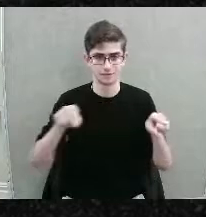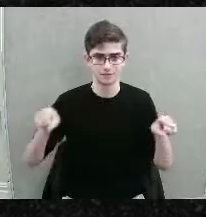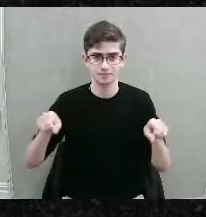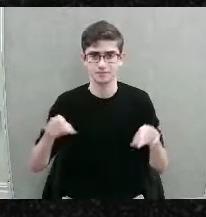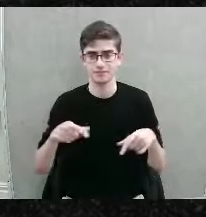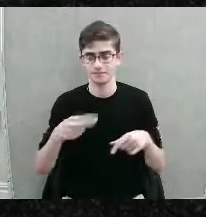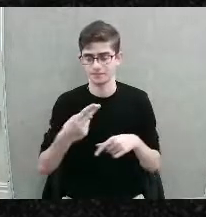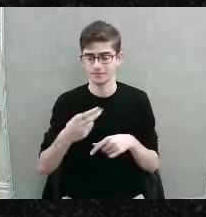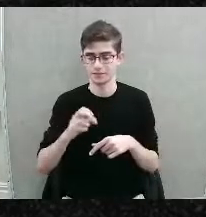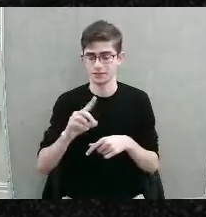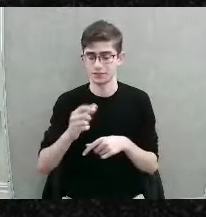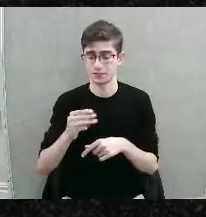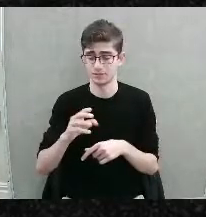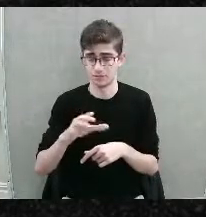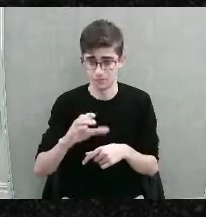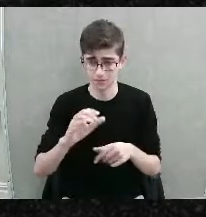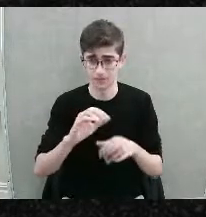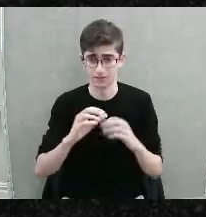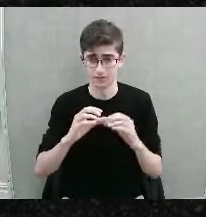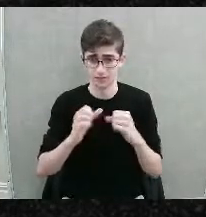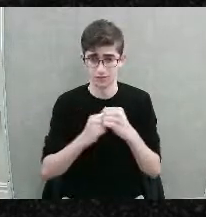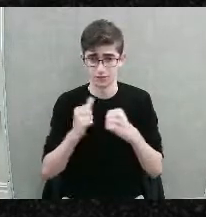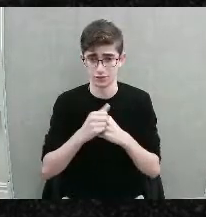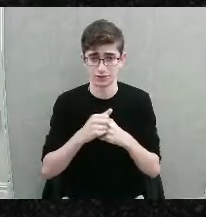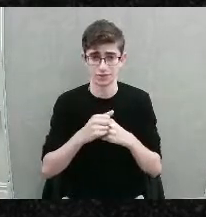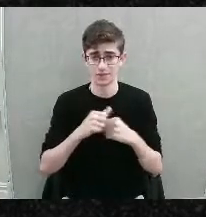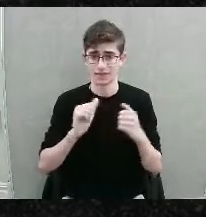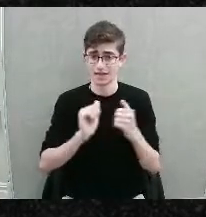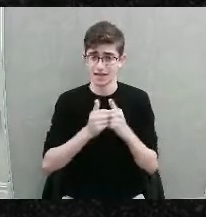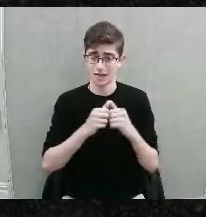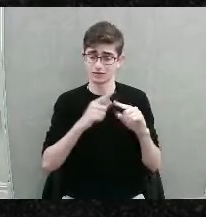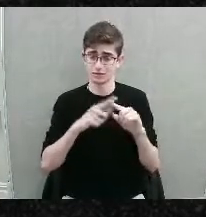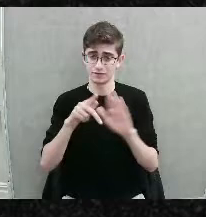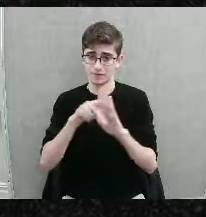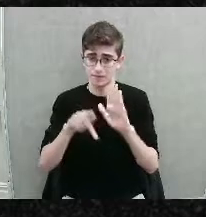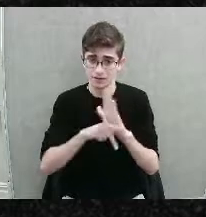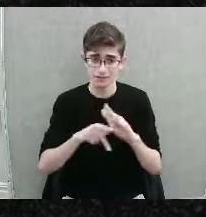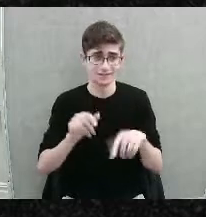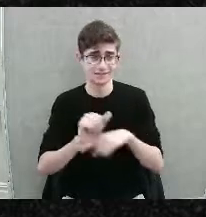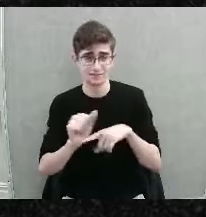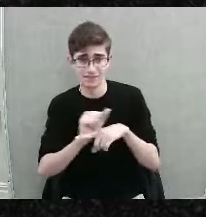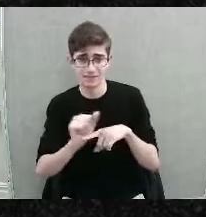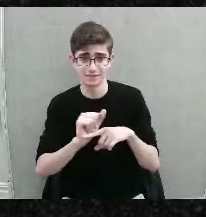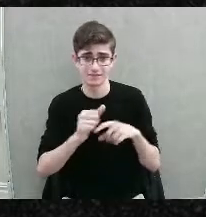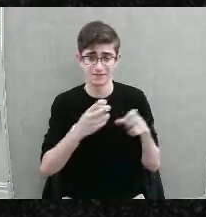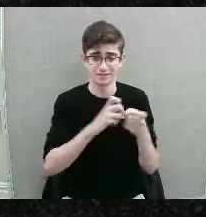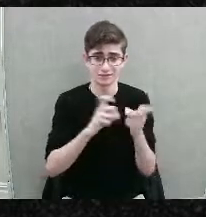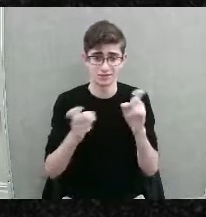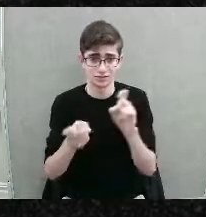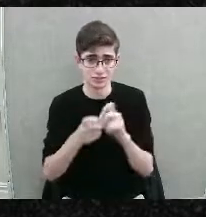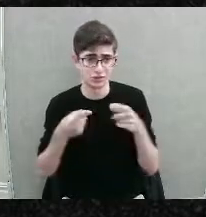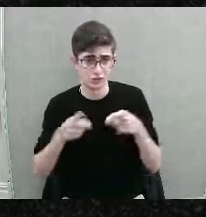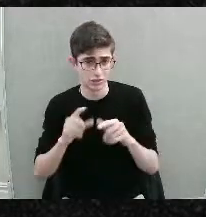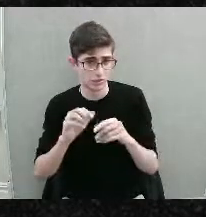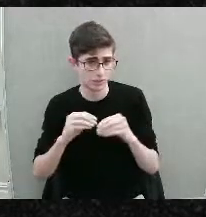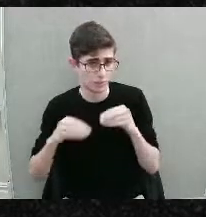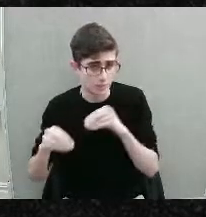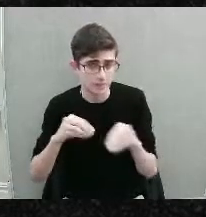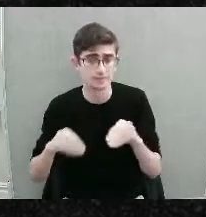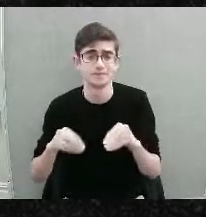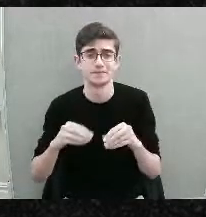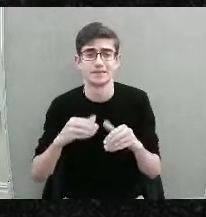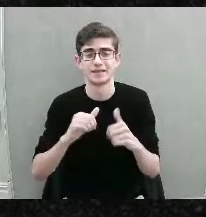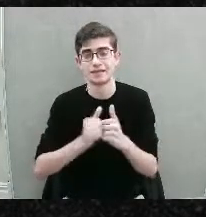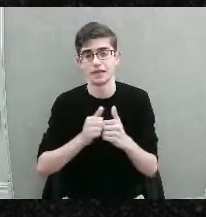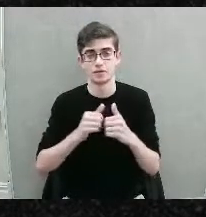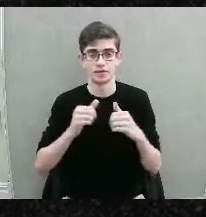hegemonic constructions, et cetera, right? The transmutation of these policies and practices over the course of that movement, right? And then how they congeal